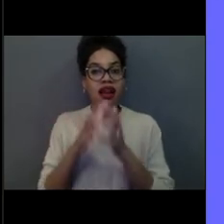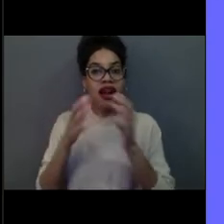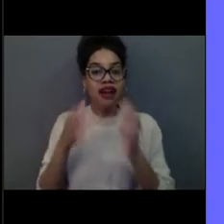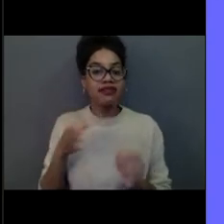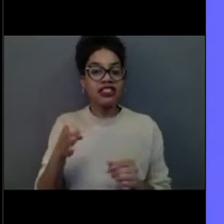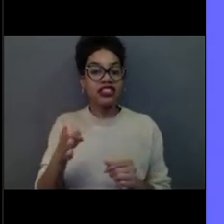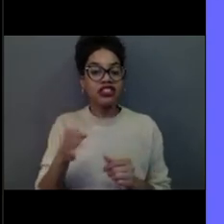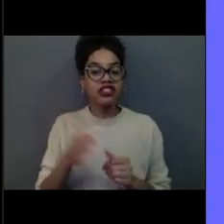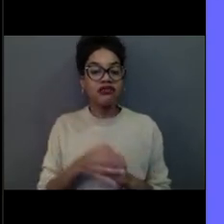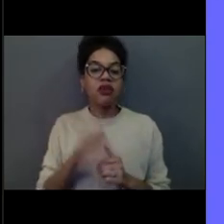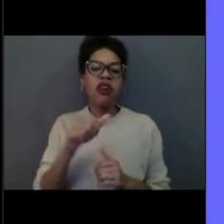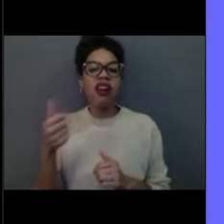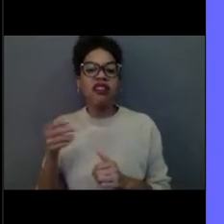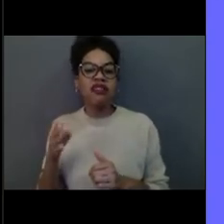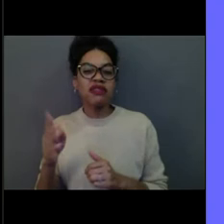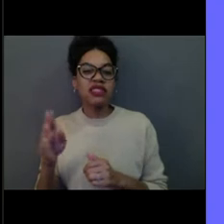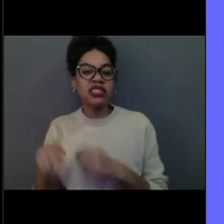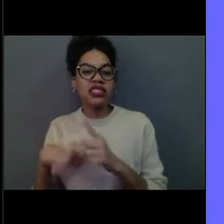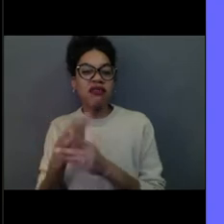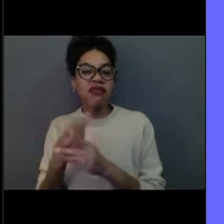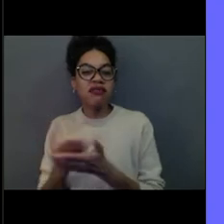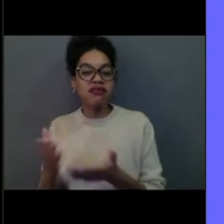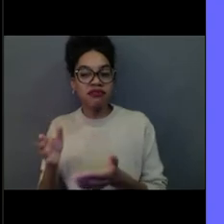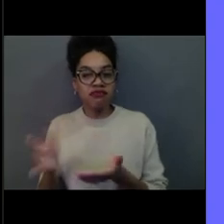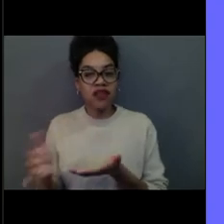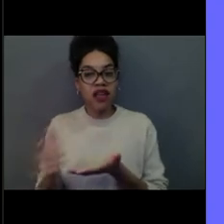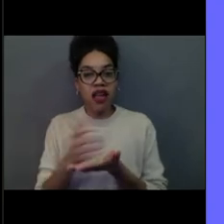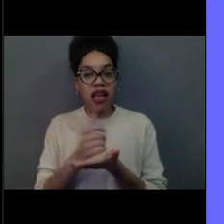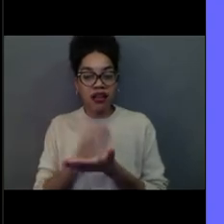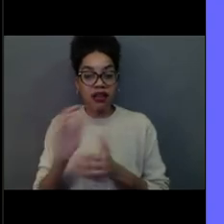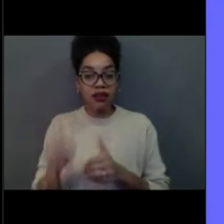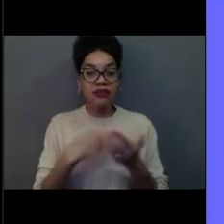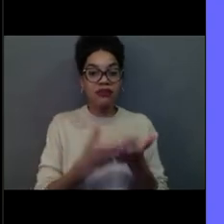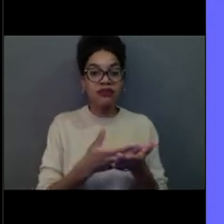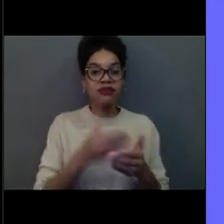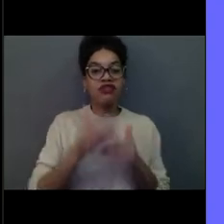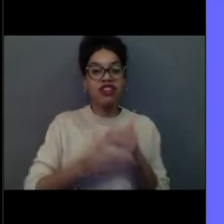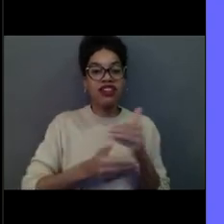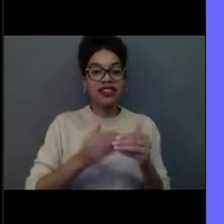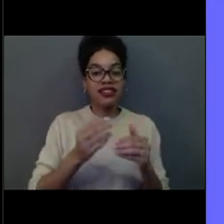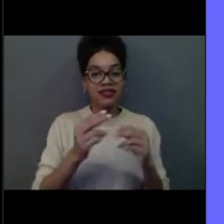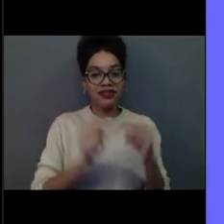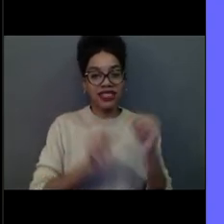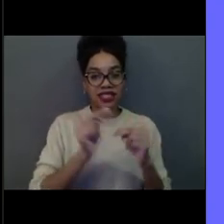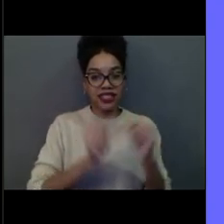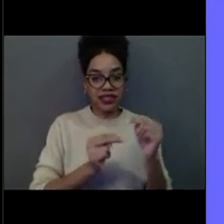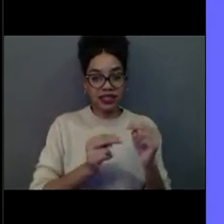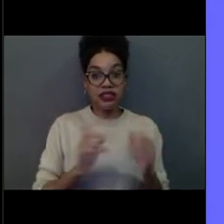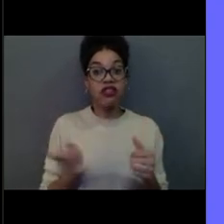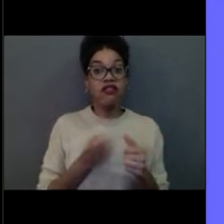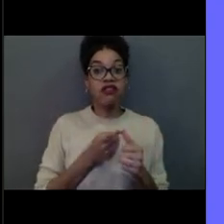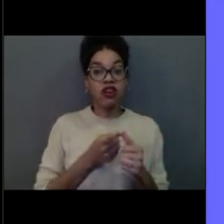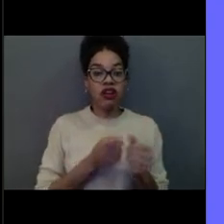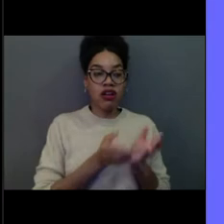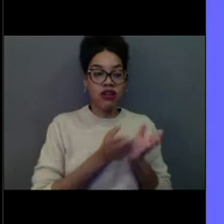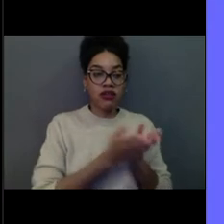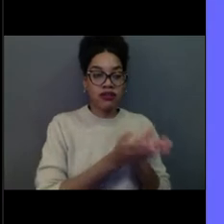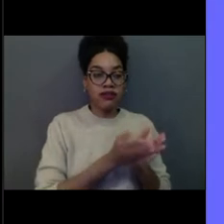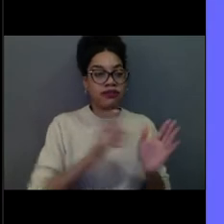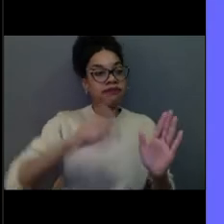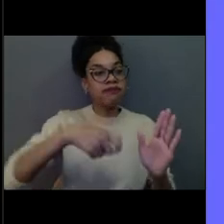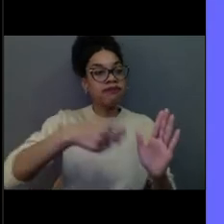to the processing facility. So typically what happens is these fish are harvested on a vessel, and then they end up first